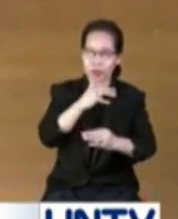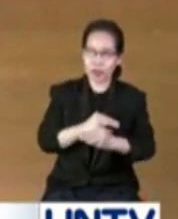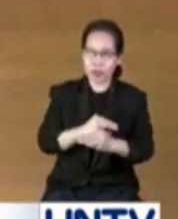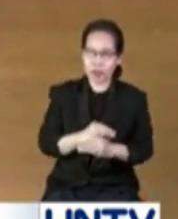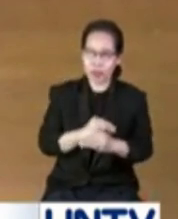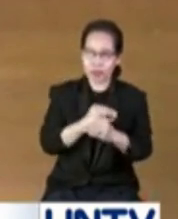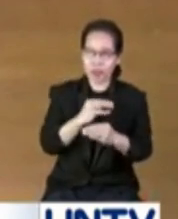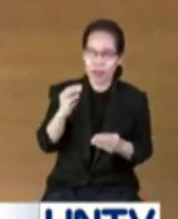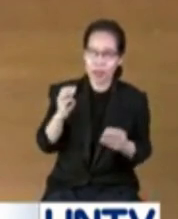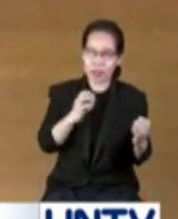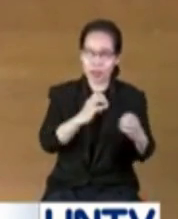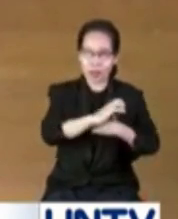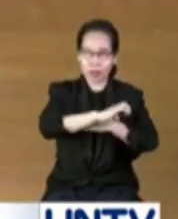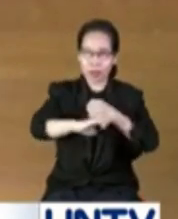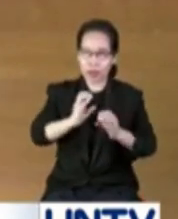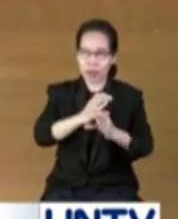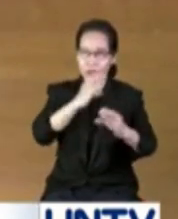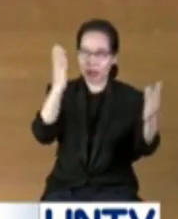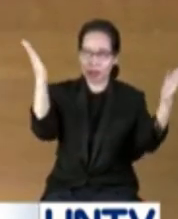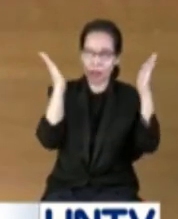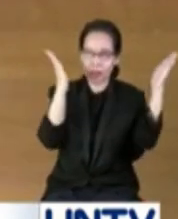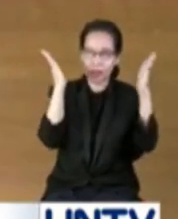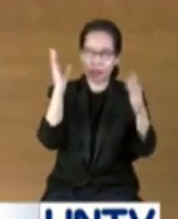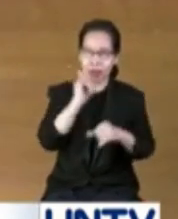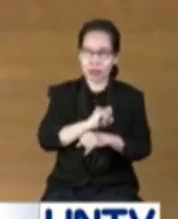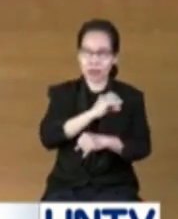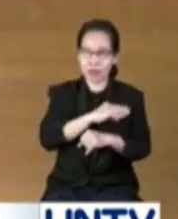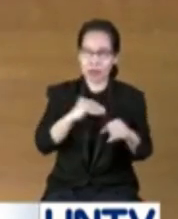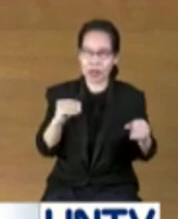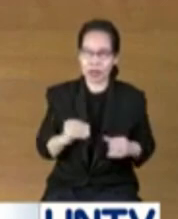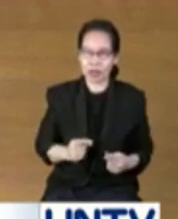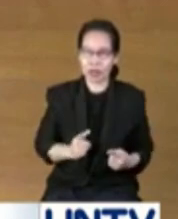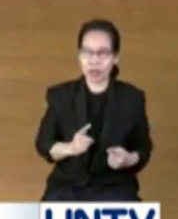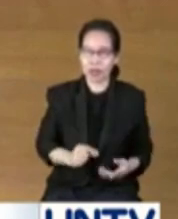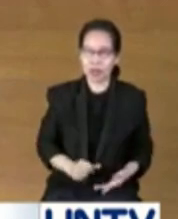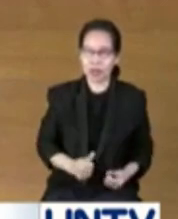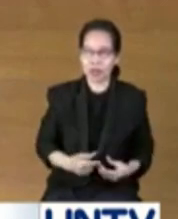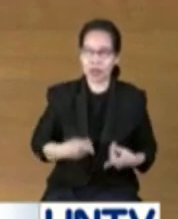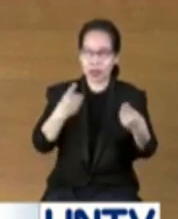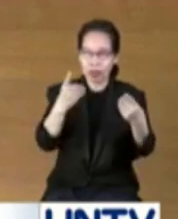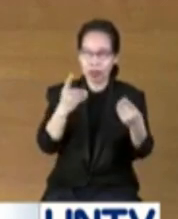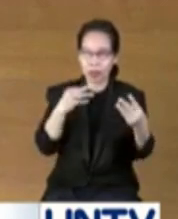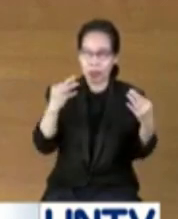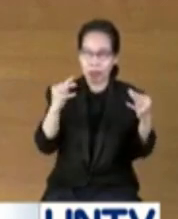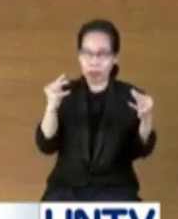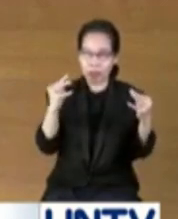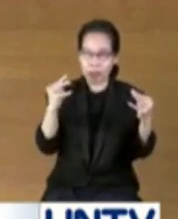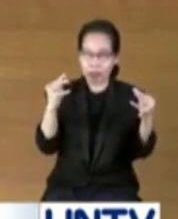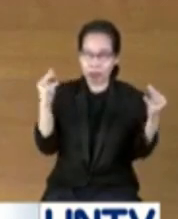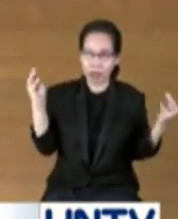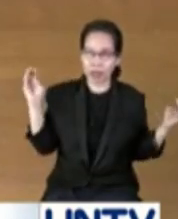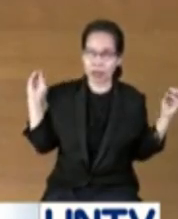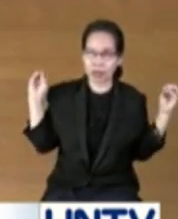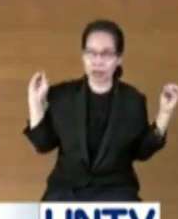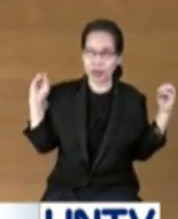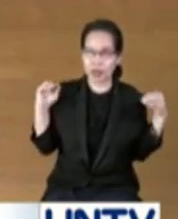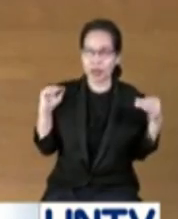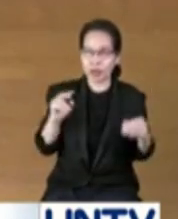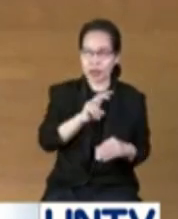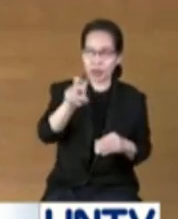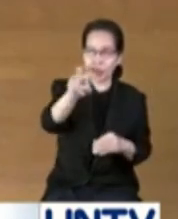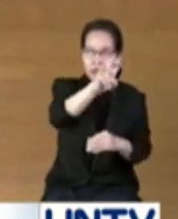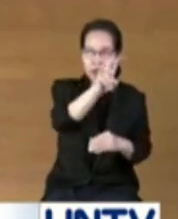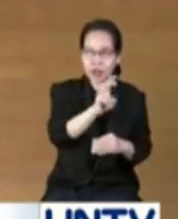creative, and service industries, in existing markets and in new ones waiting to be explored. The bane of